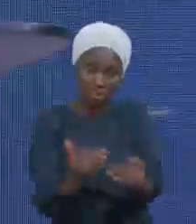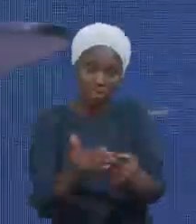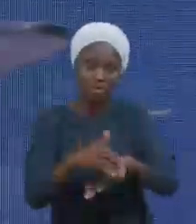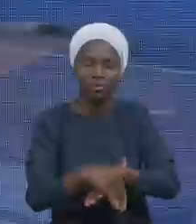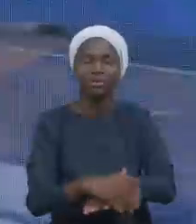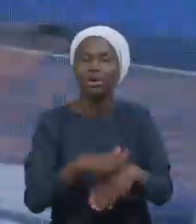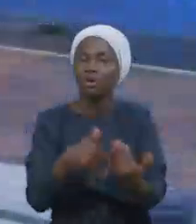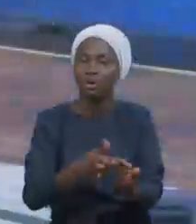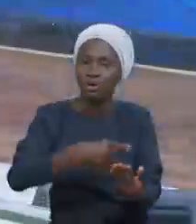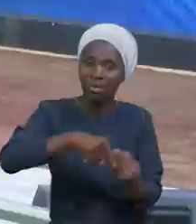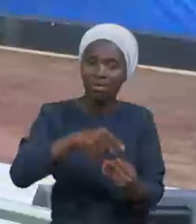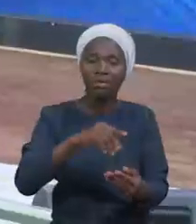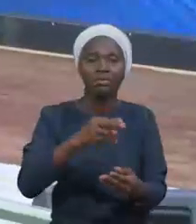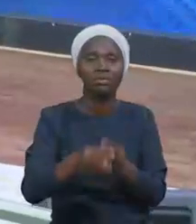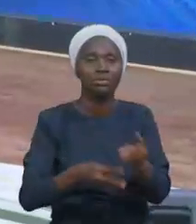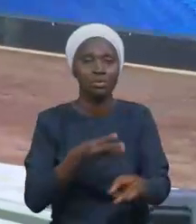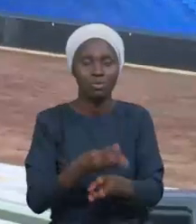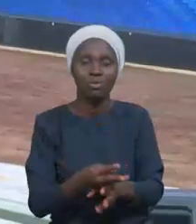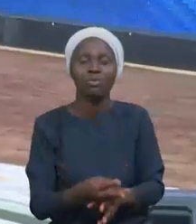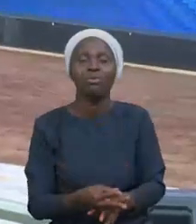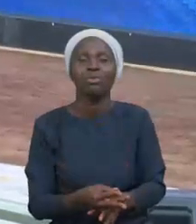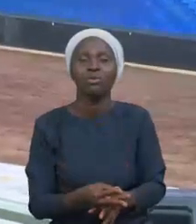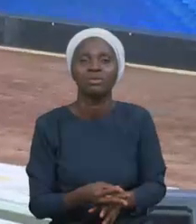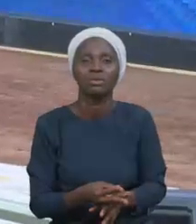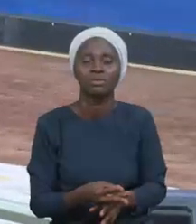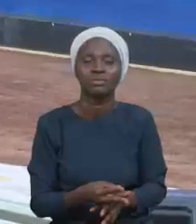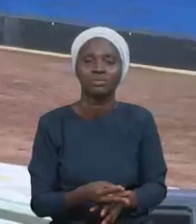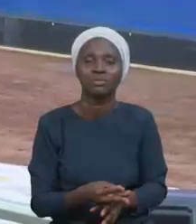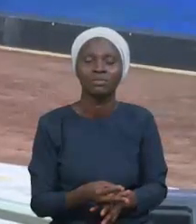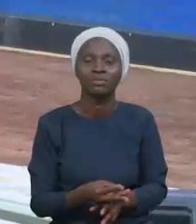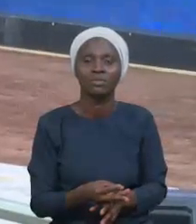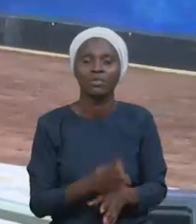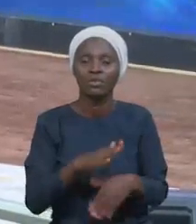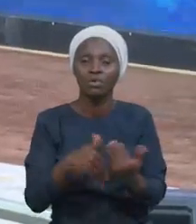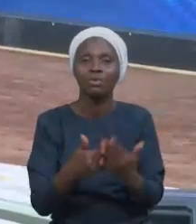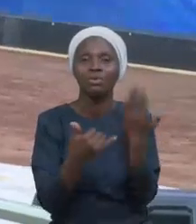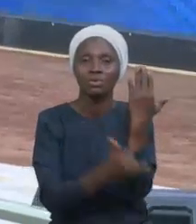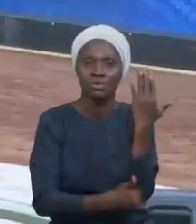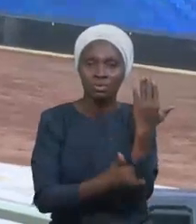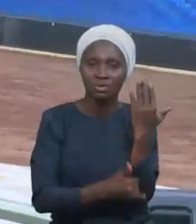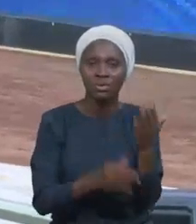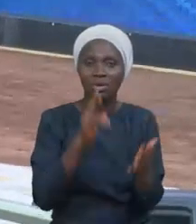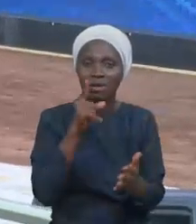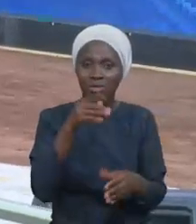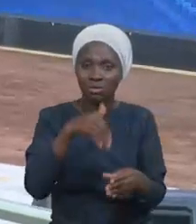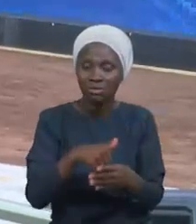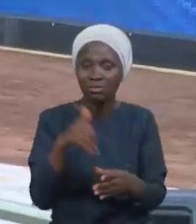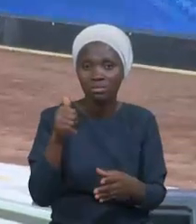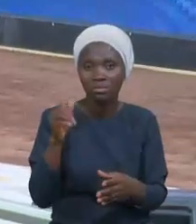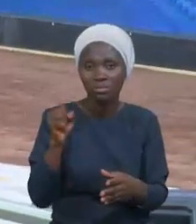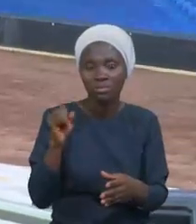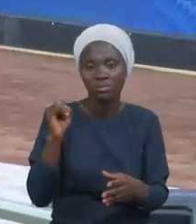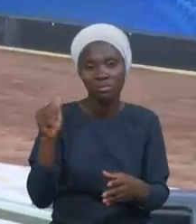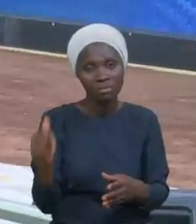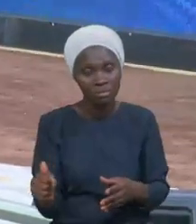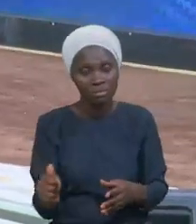countries? In Europe? Are you in UK? America? Are you in Asia? Australia?